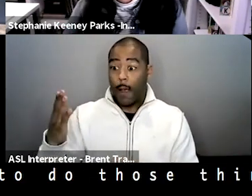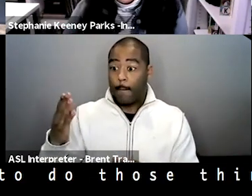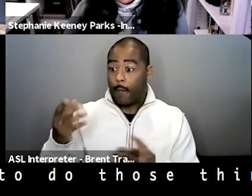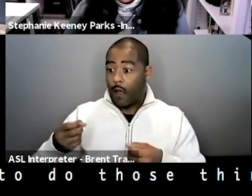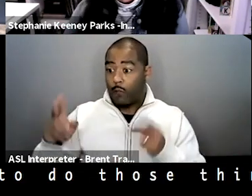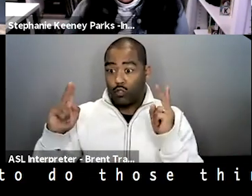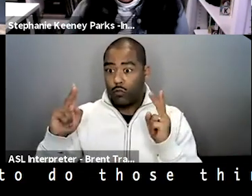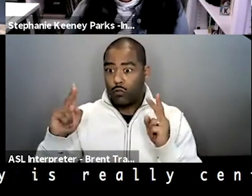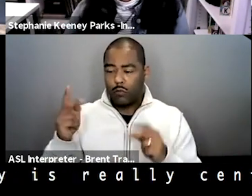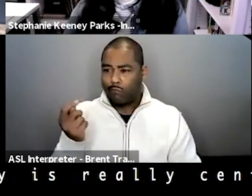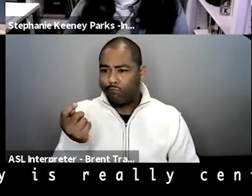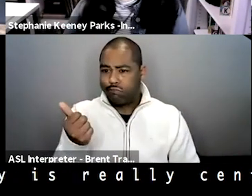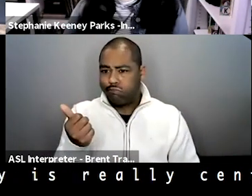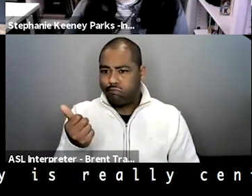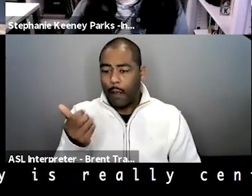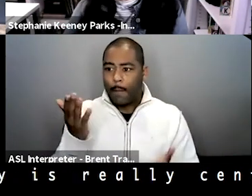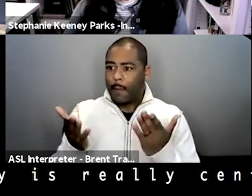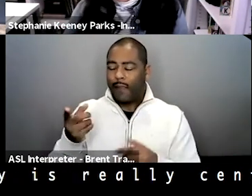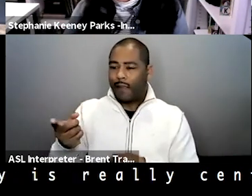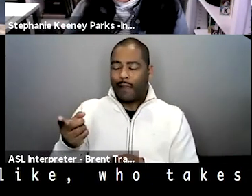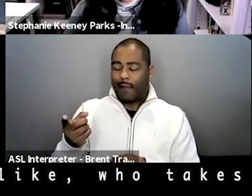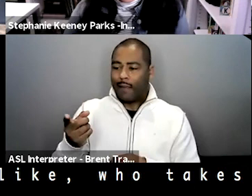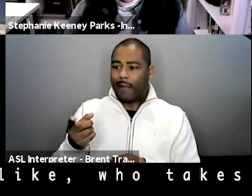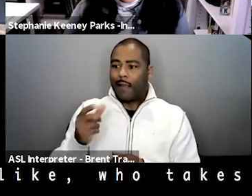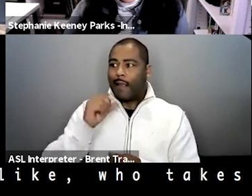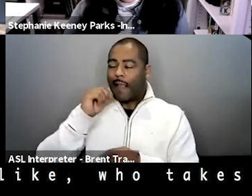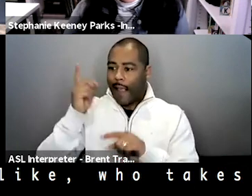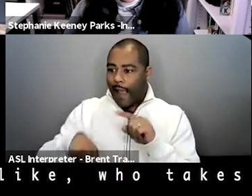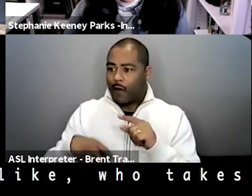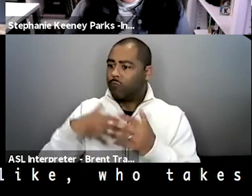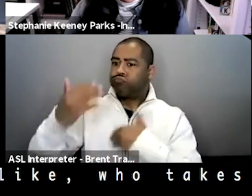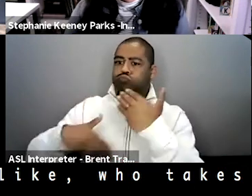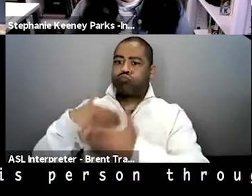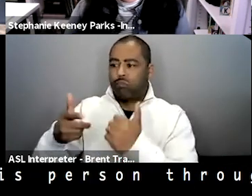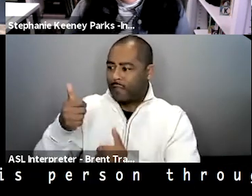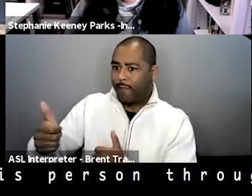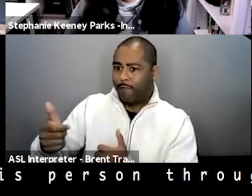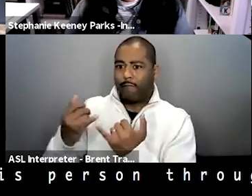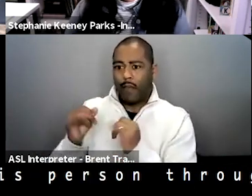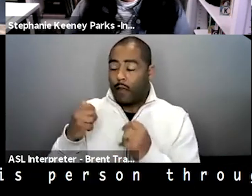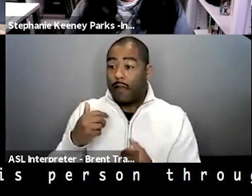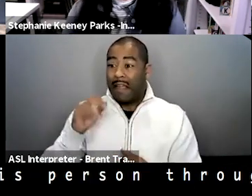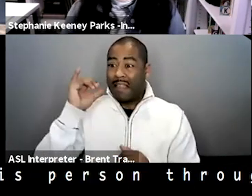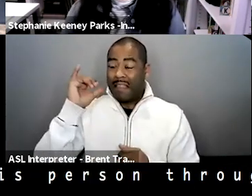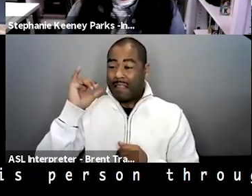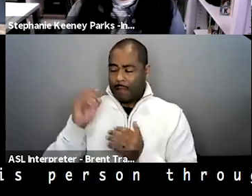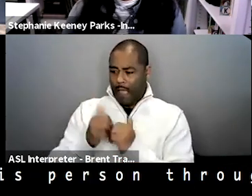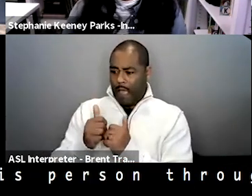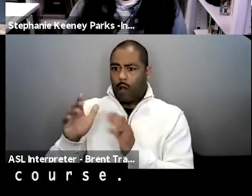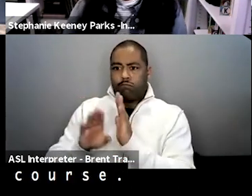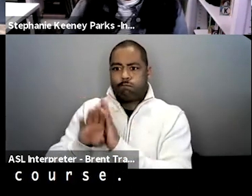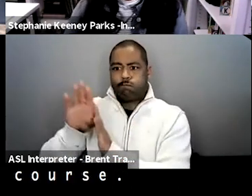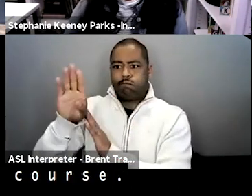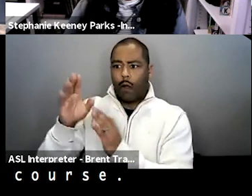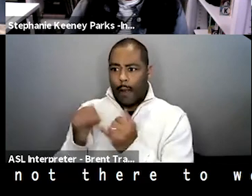things. And so community is really central to that, like who takes care and